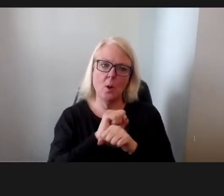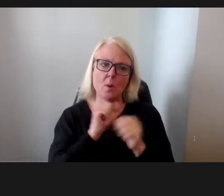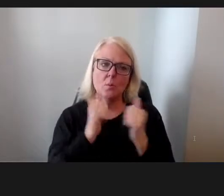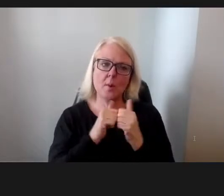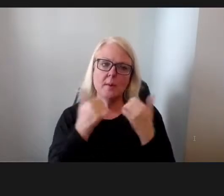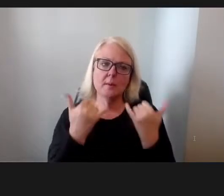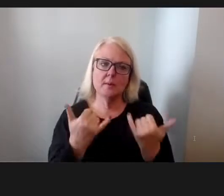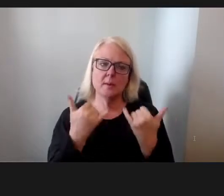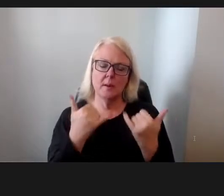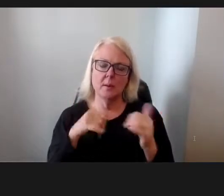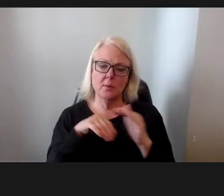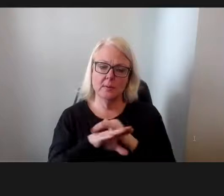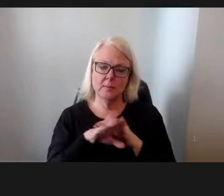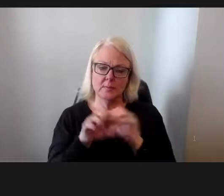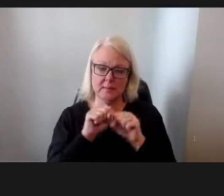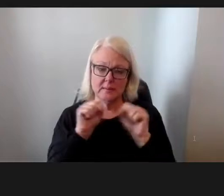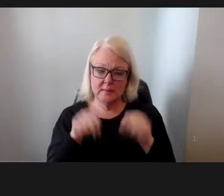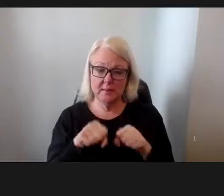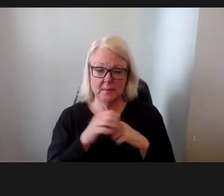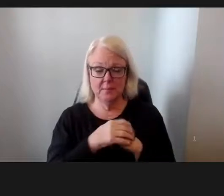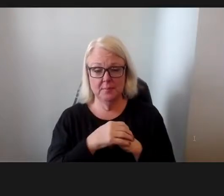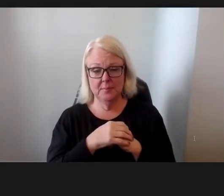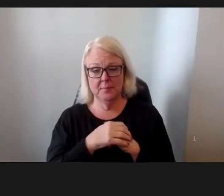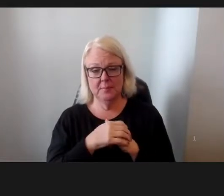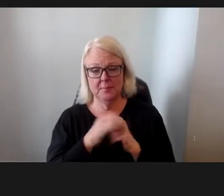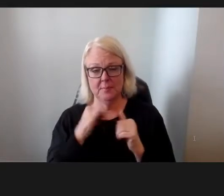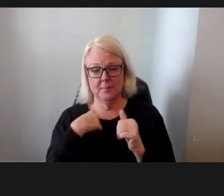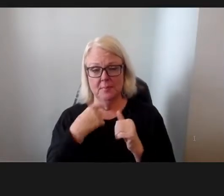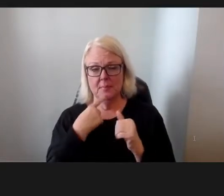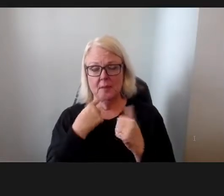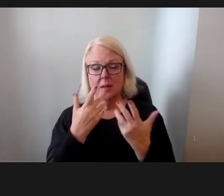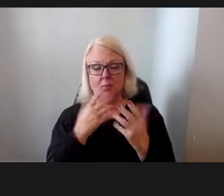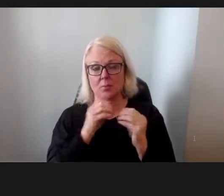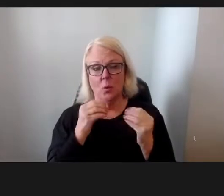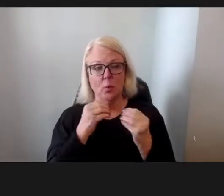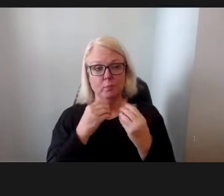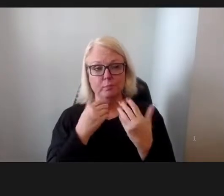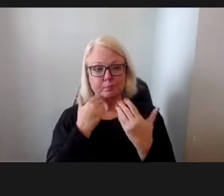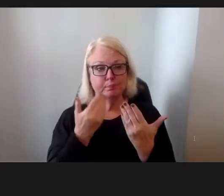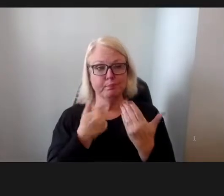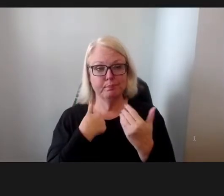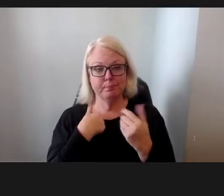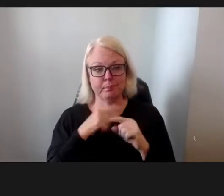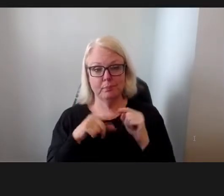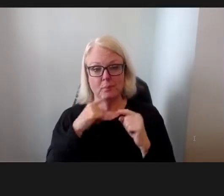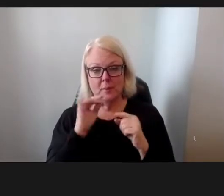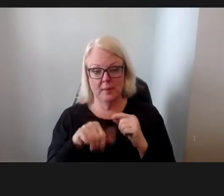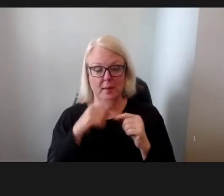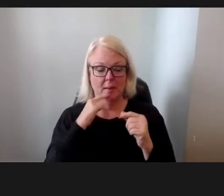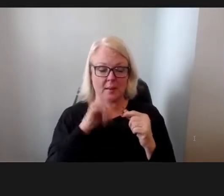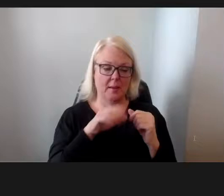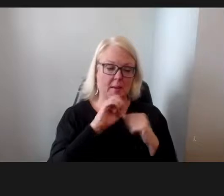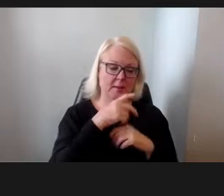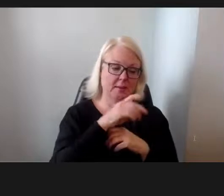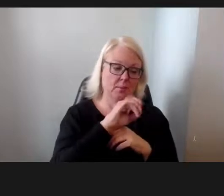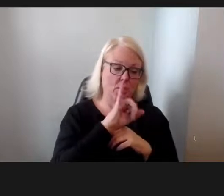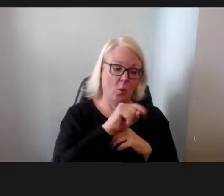existing accessible systems, and I say this absolutely shamelessly, exploit the existing system as much as